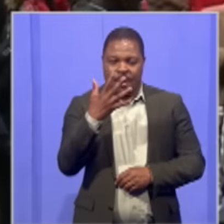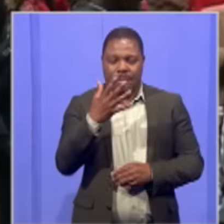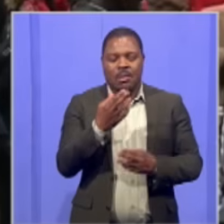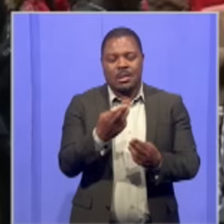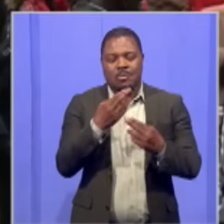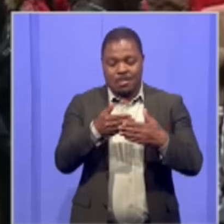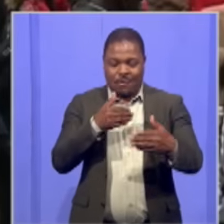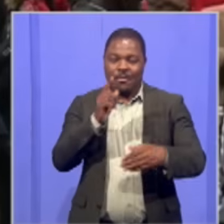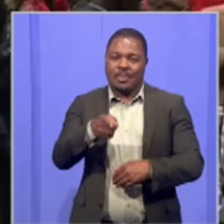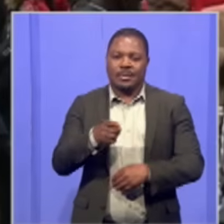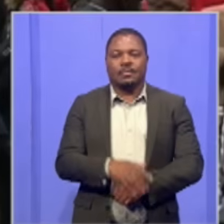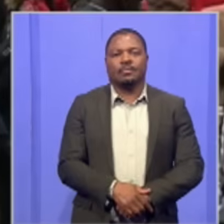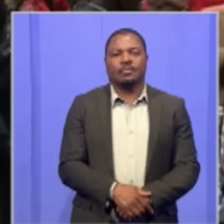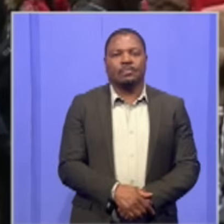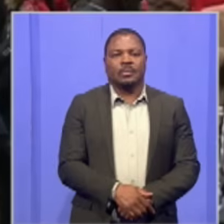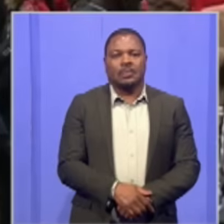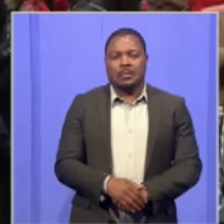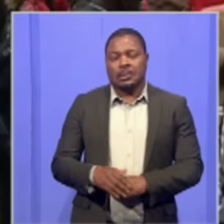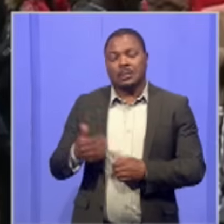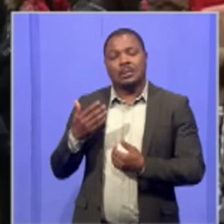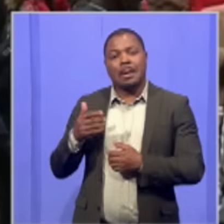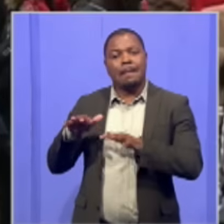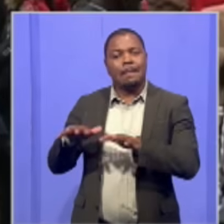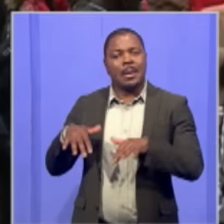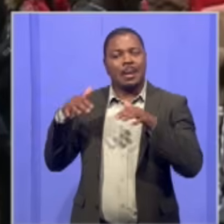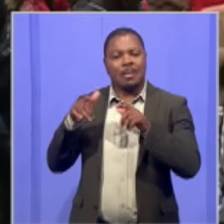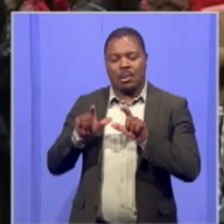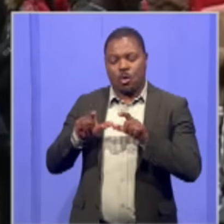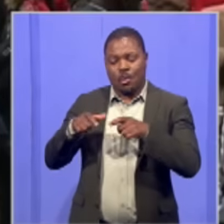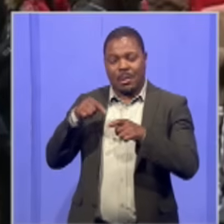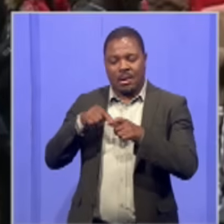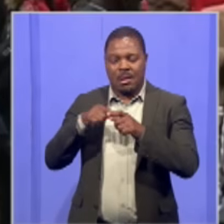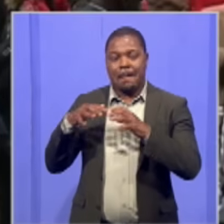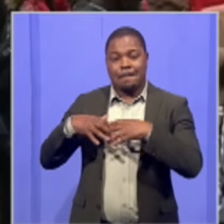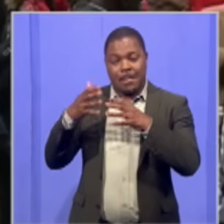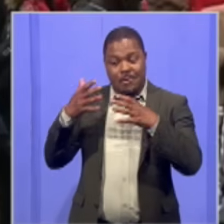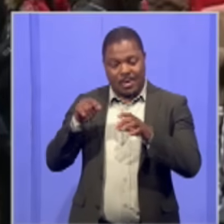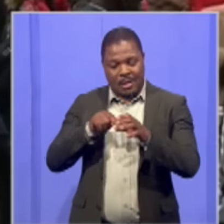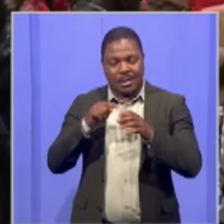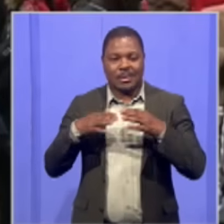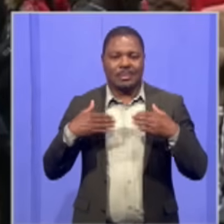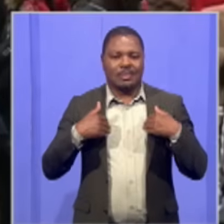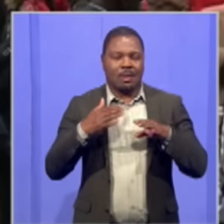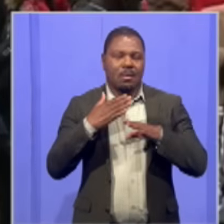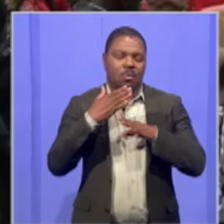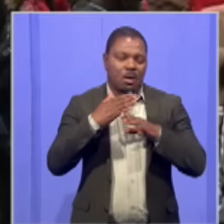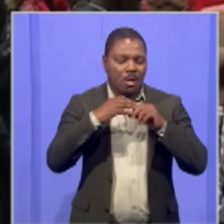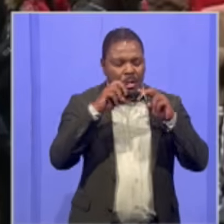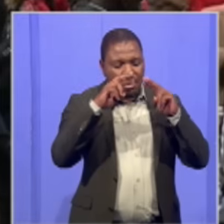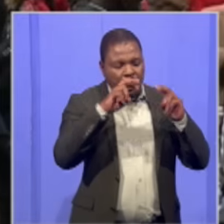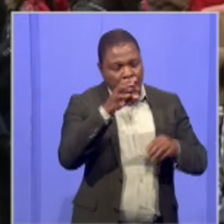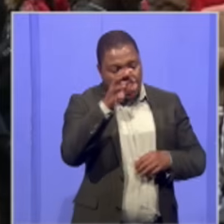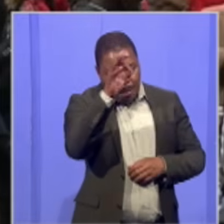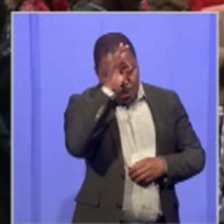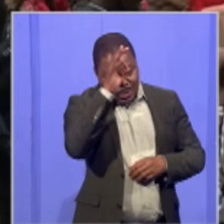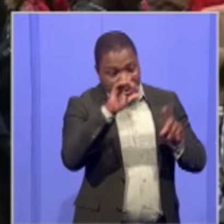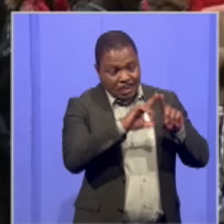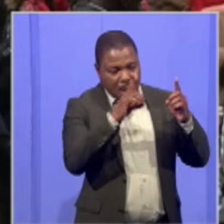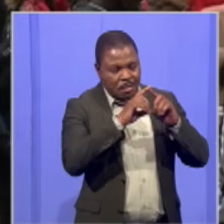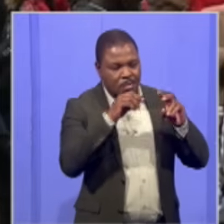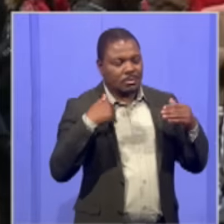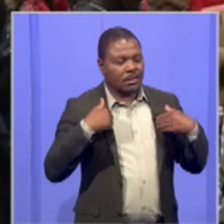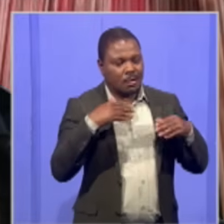2025. Komiti ya nakwana e theilweng ke Palamente e lebeletse hore e qale mosebetsi wa yona wa ho fuputsa lefapha la naha la sepolesa bekeng e